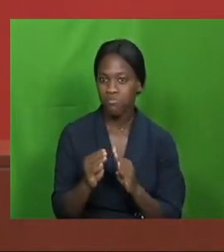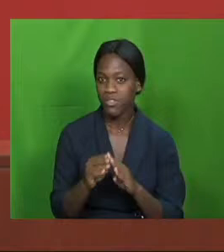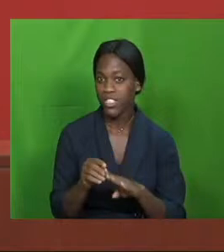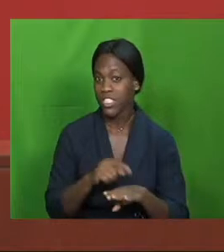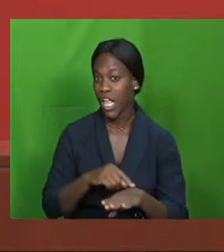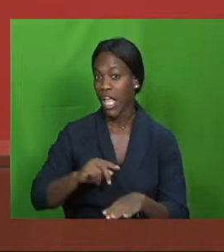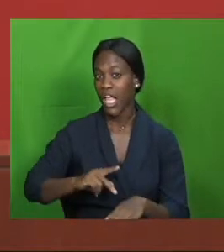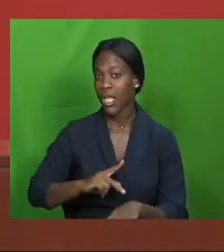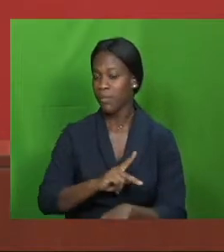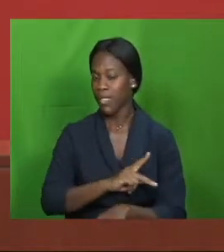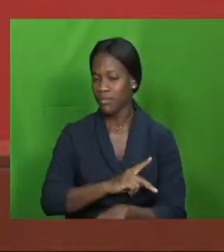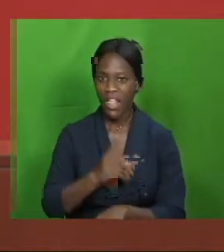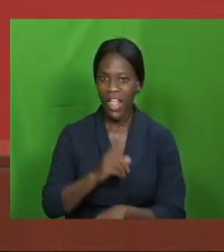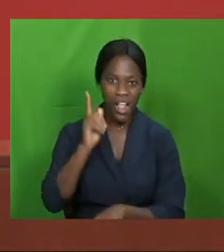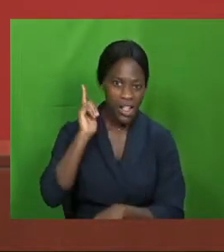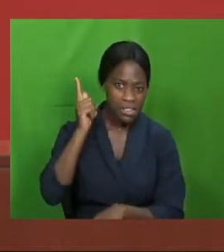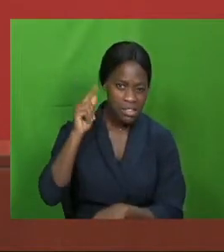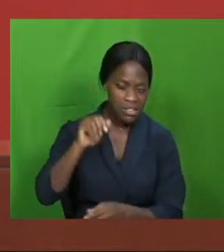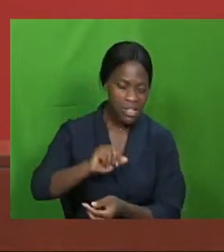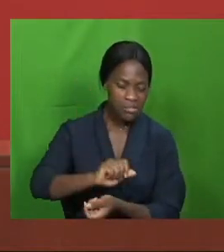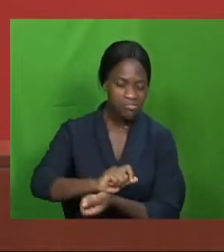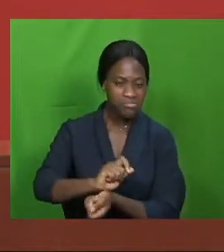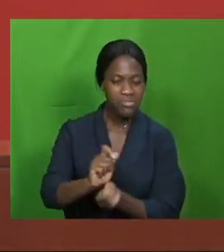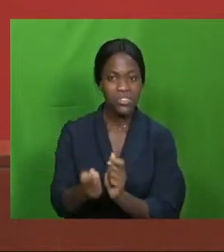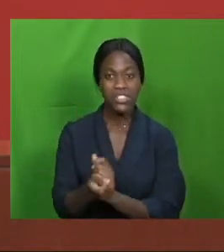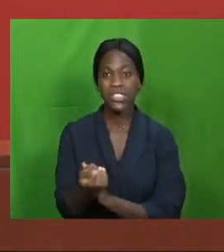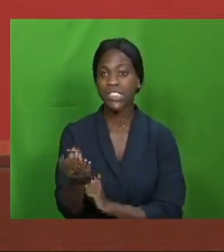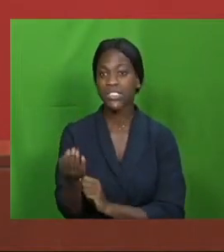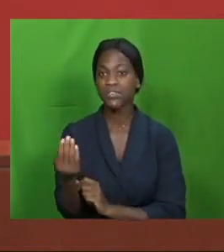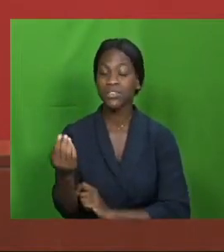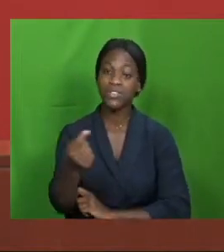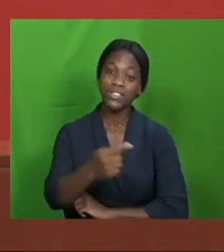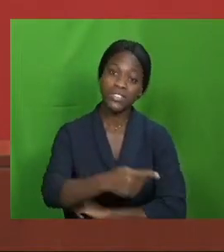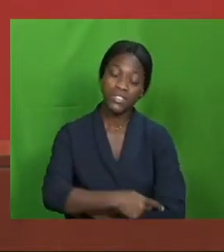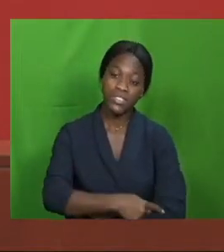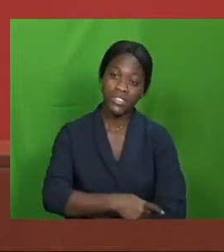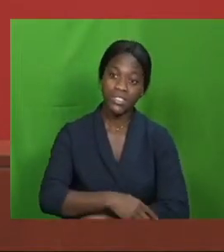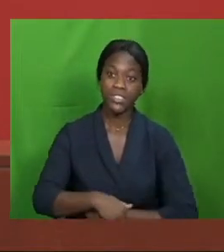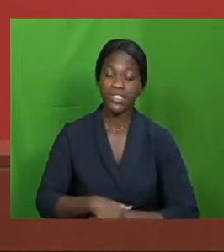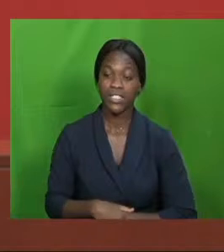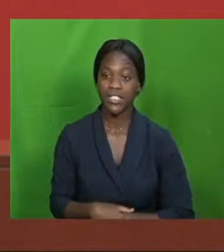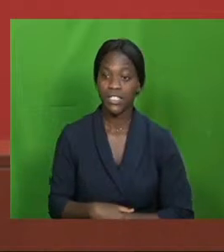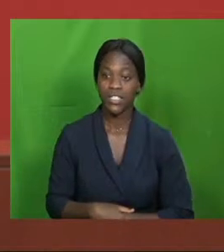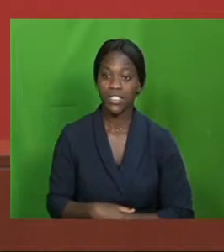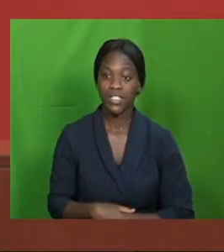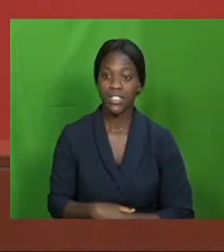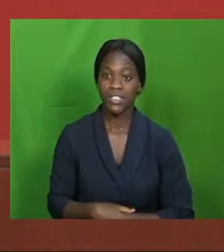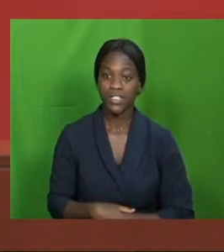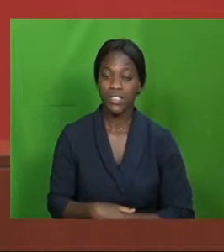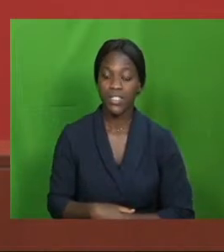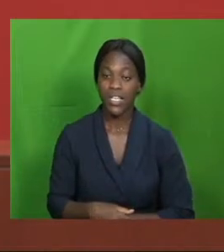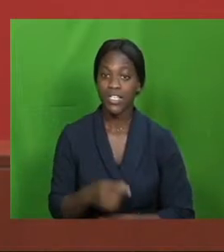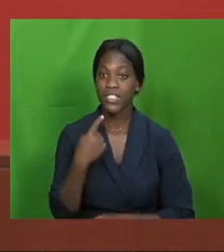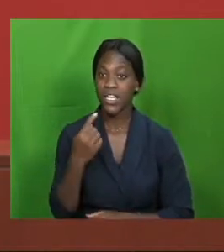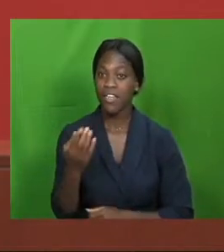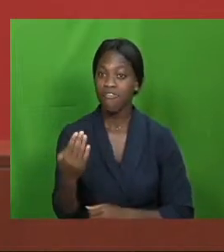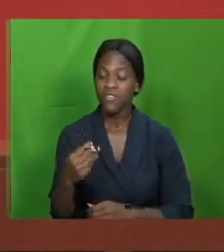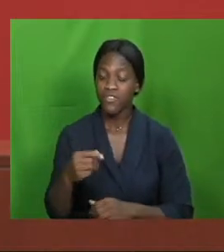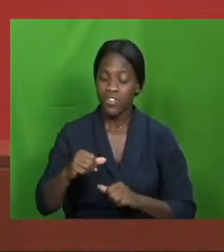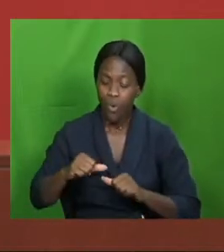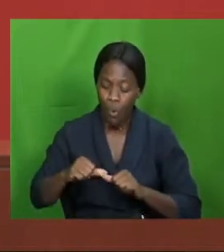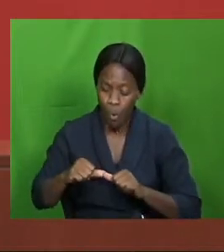It was later reduced to 15 days, and they said 15 consecutive days.